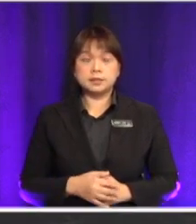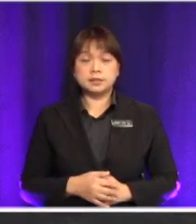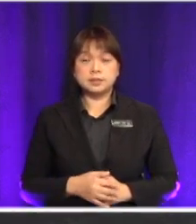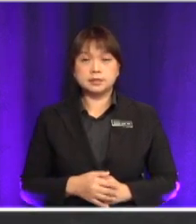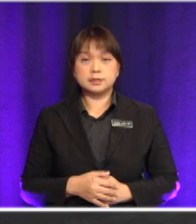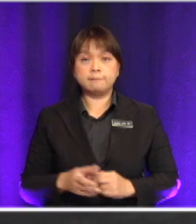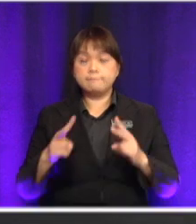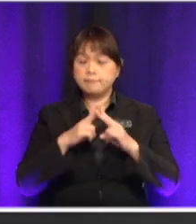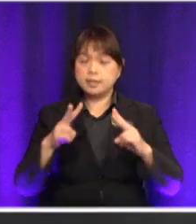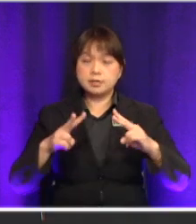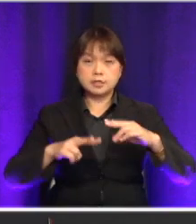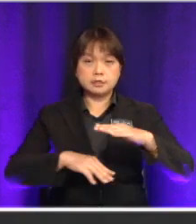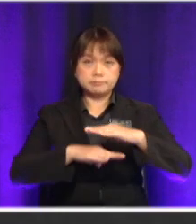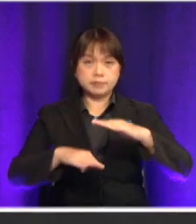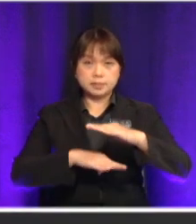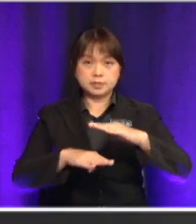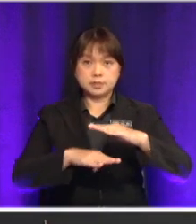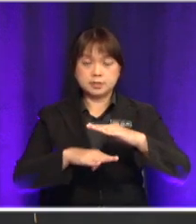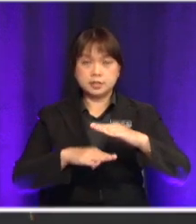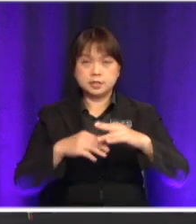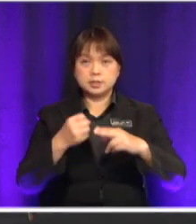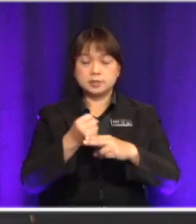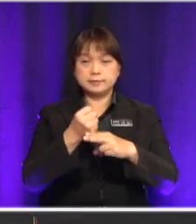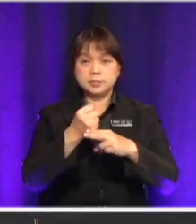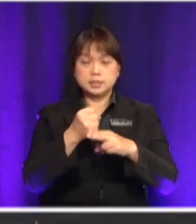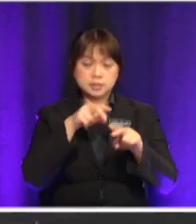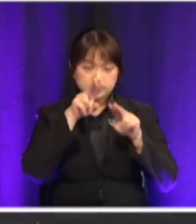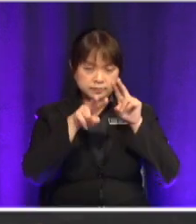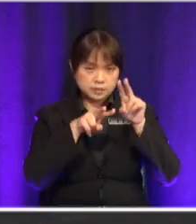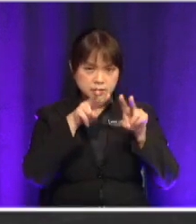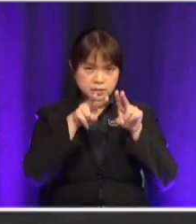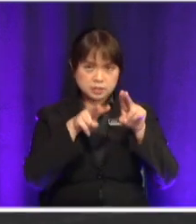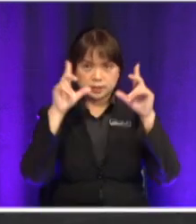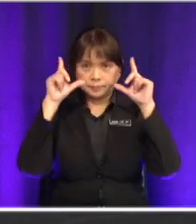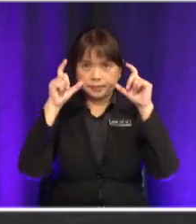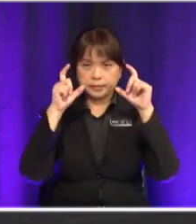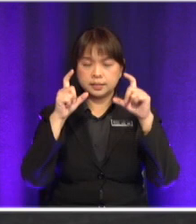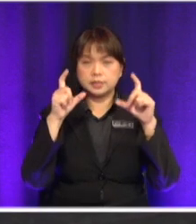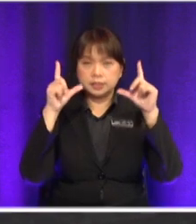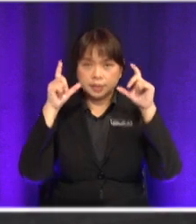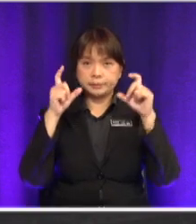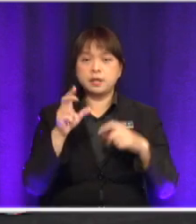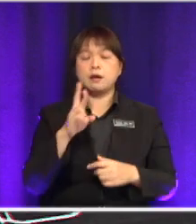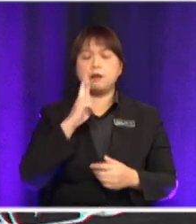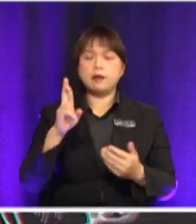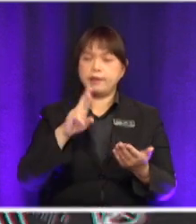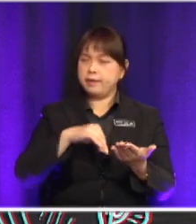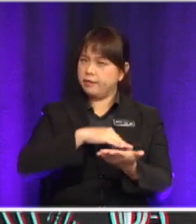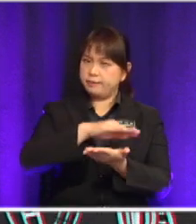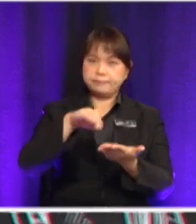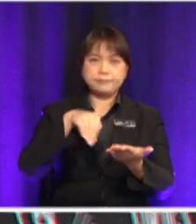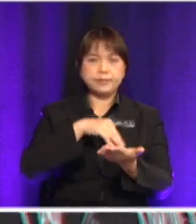basic summary of what Harshini has mentioned. Surveillance cameras are everywhere to prevent all kinds of problems. And it's not just